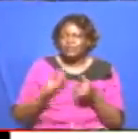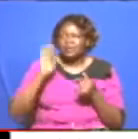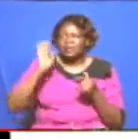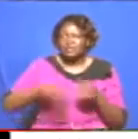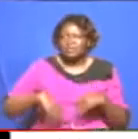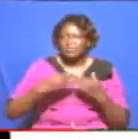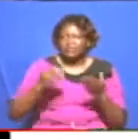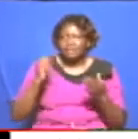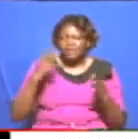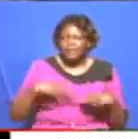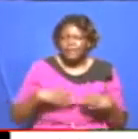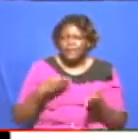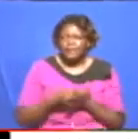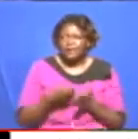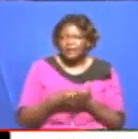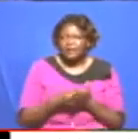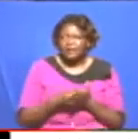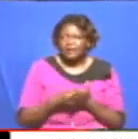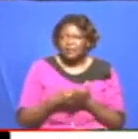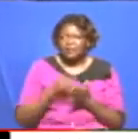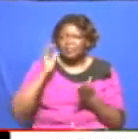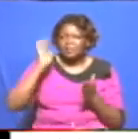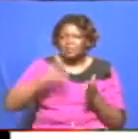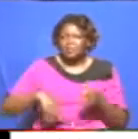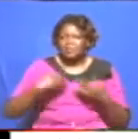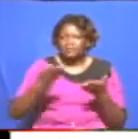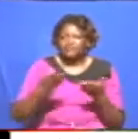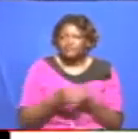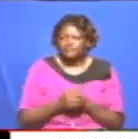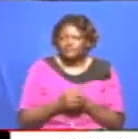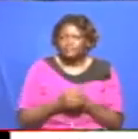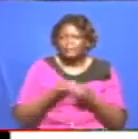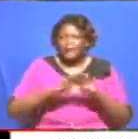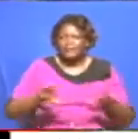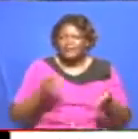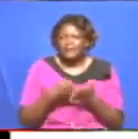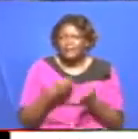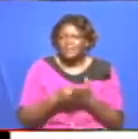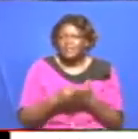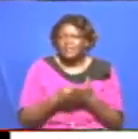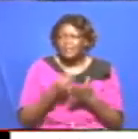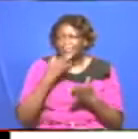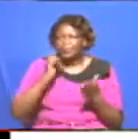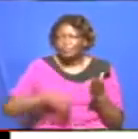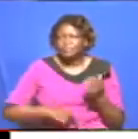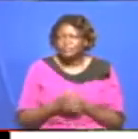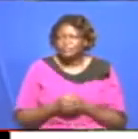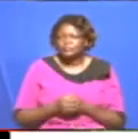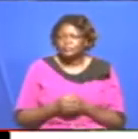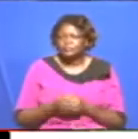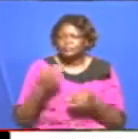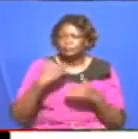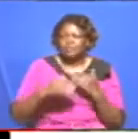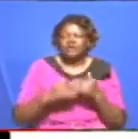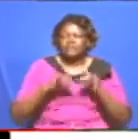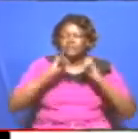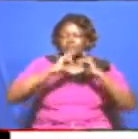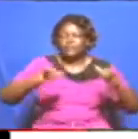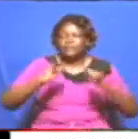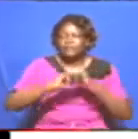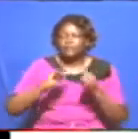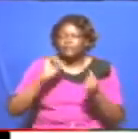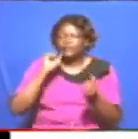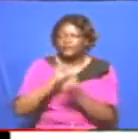wa Kenya pesa, badala ya kupatia market hii pesa, afadhali wajenge hema ya milioni